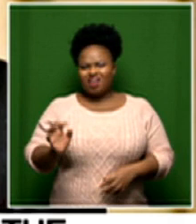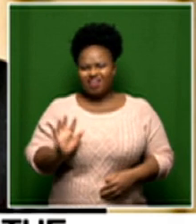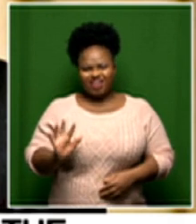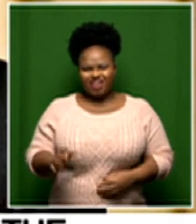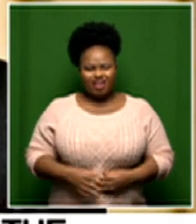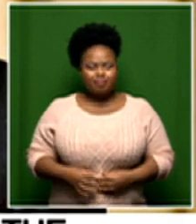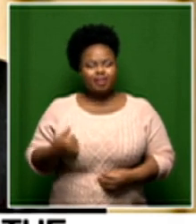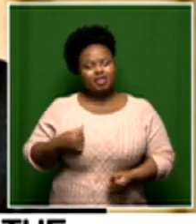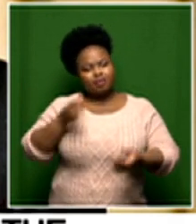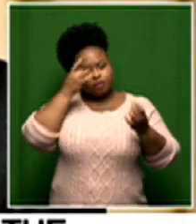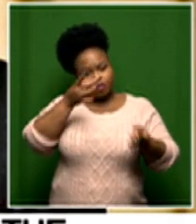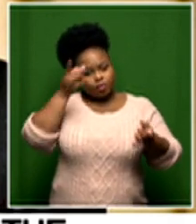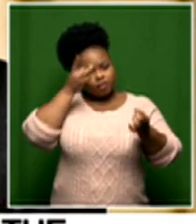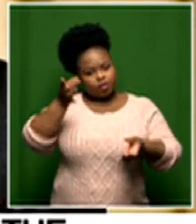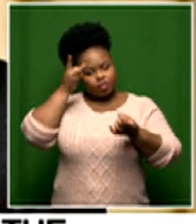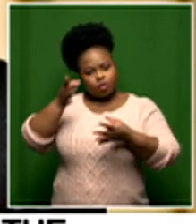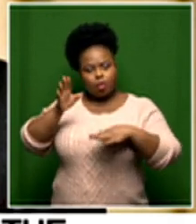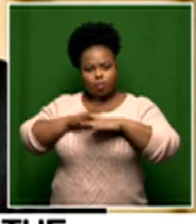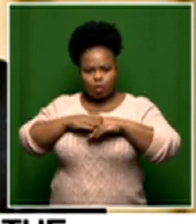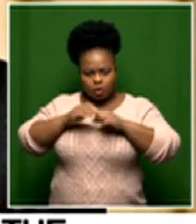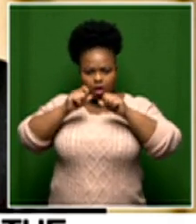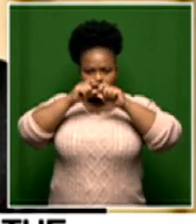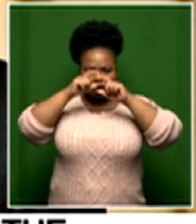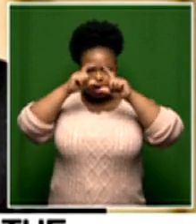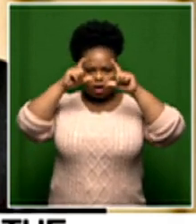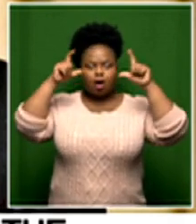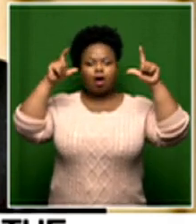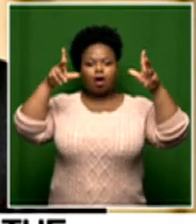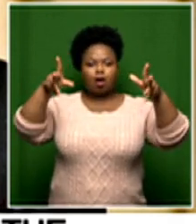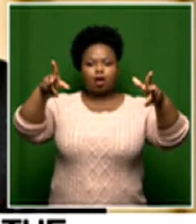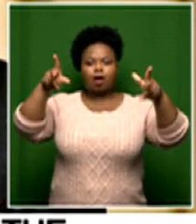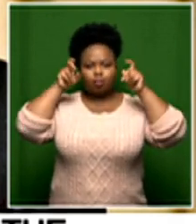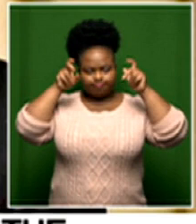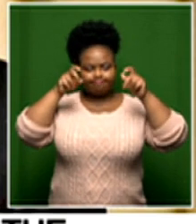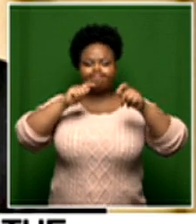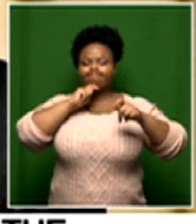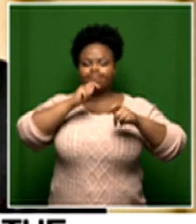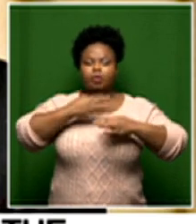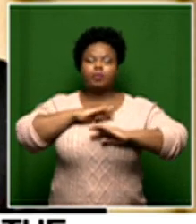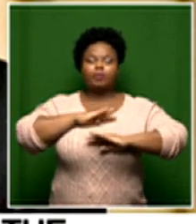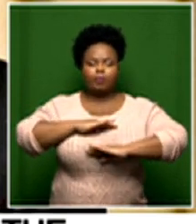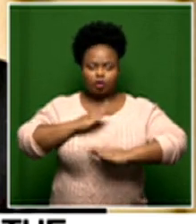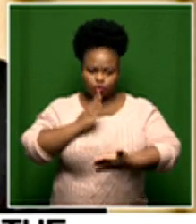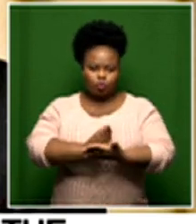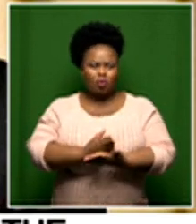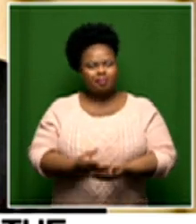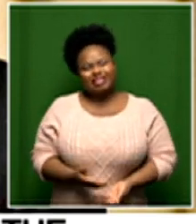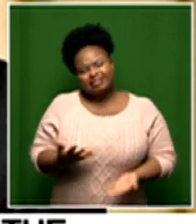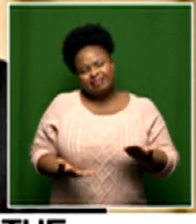with more and more information, more people will be reassured. There may be some who might be having